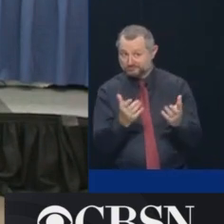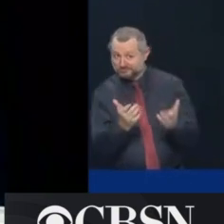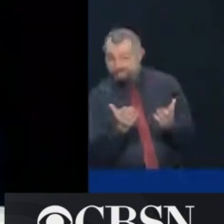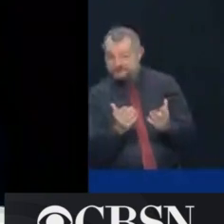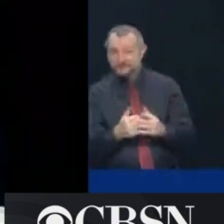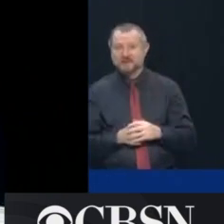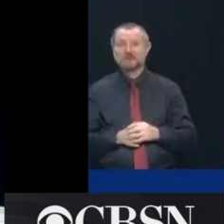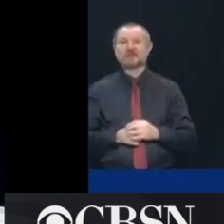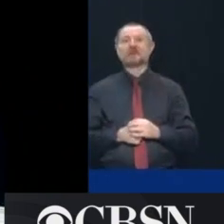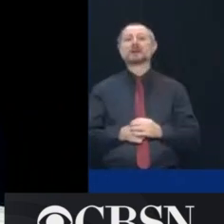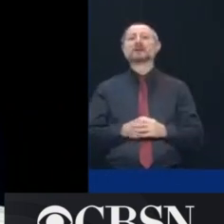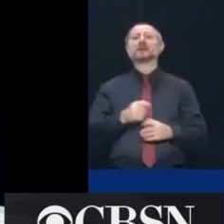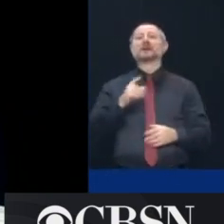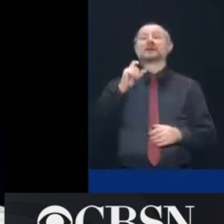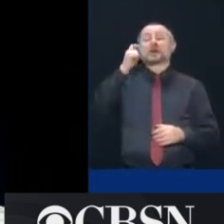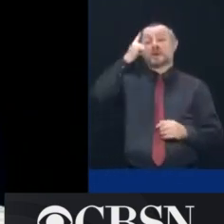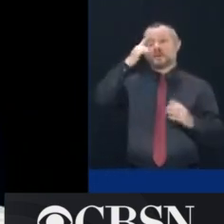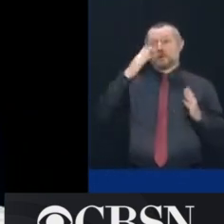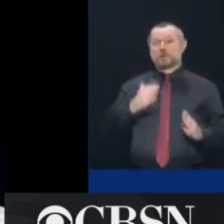Yeah, let me say this.